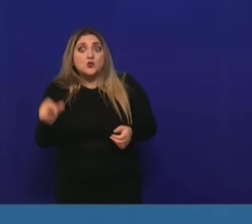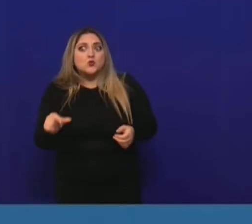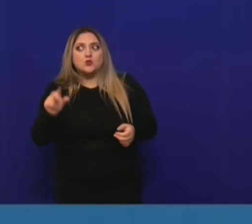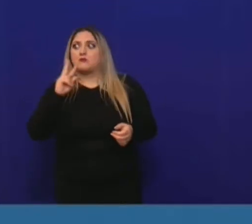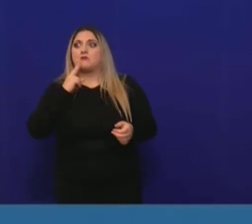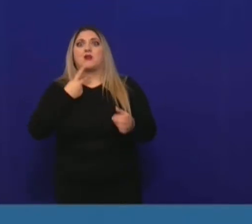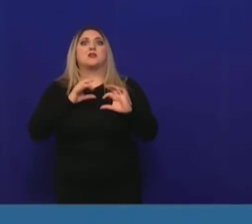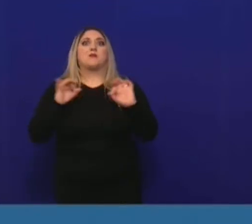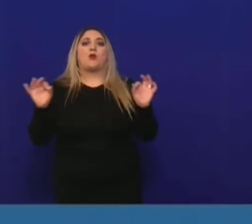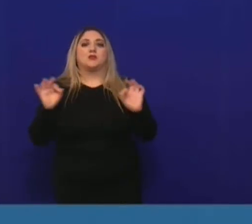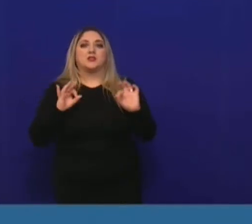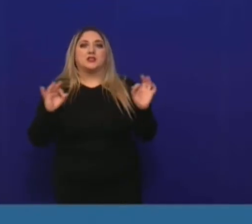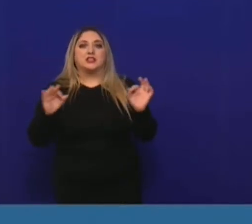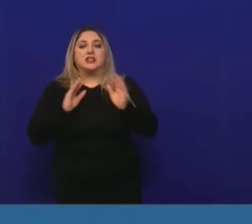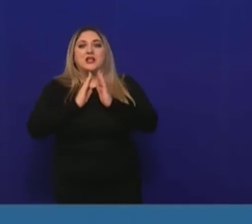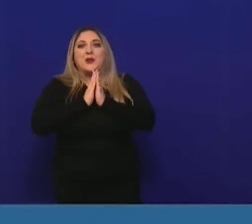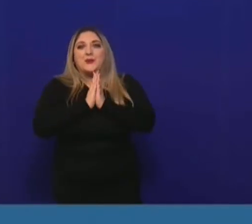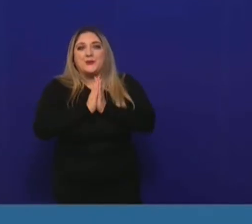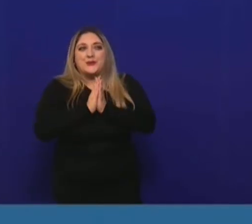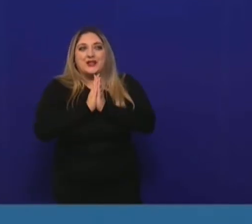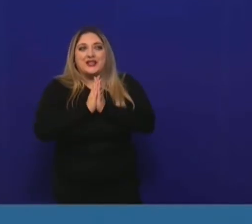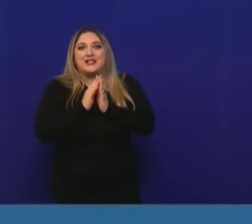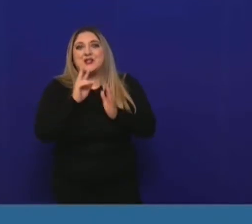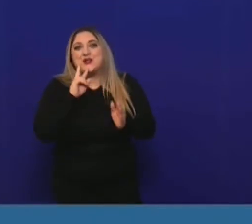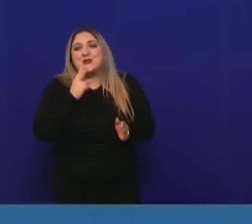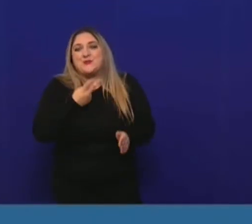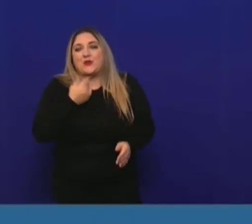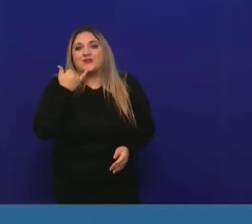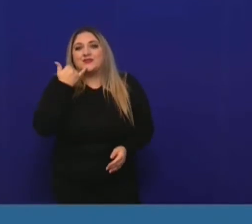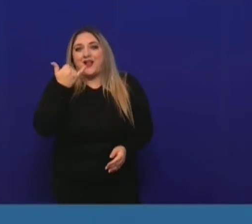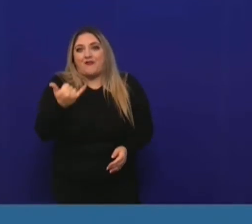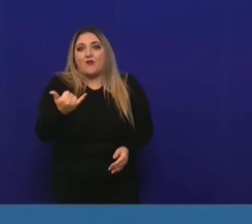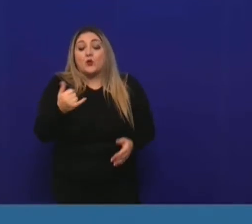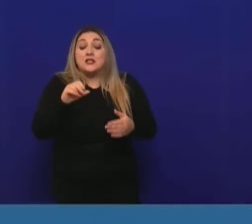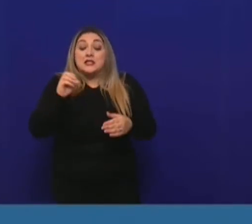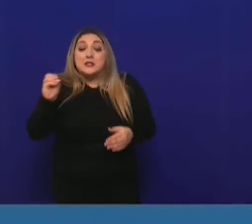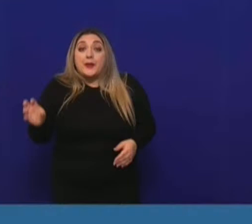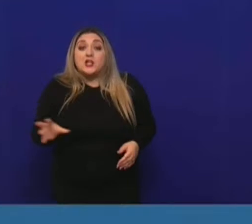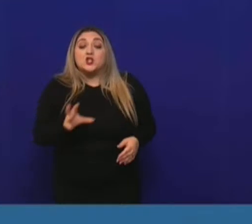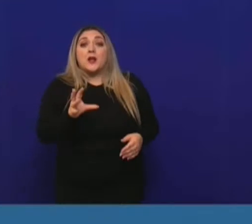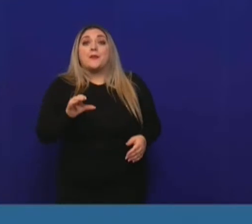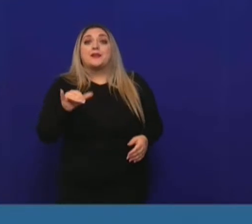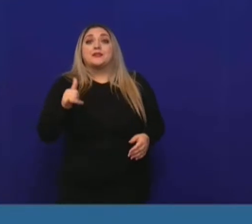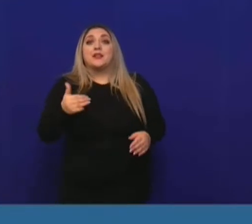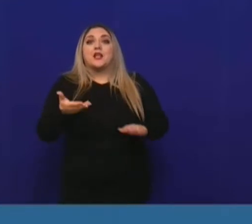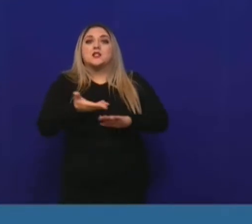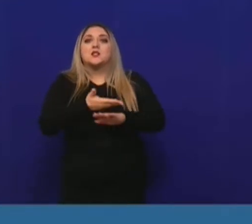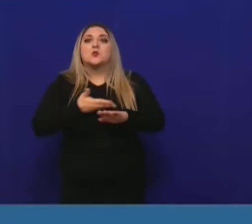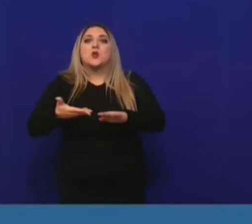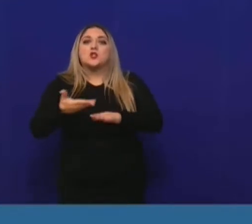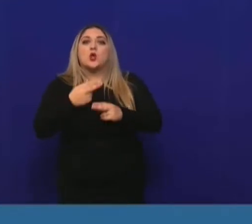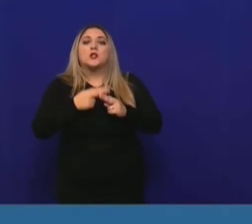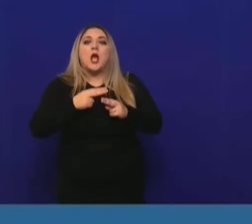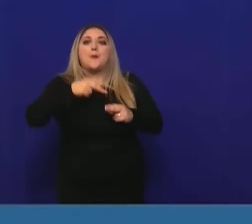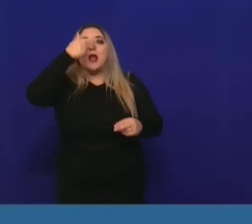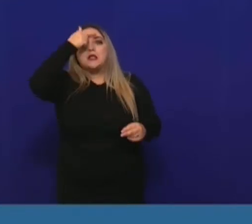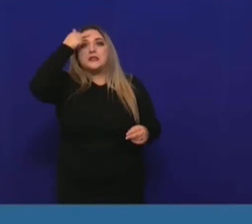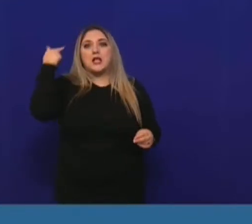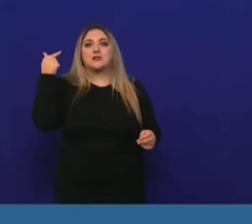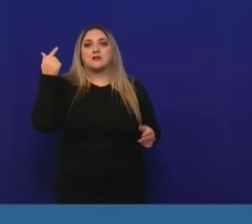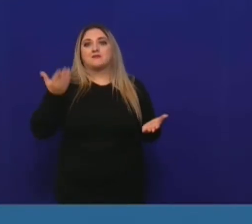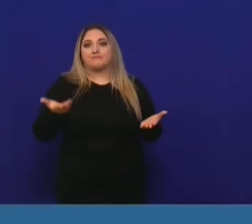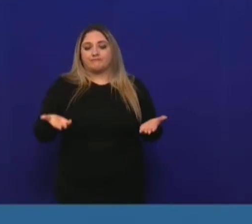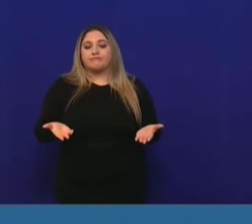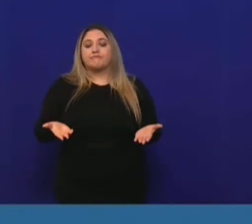jwiġbunix. Allura nappellalkom li twiġbu telefon, speċjalment jekk intom qegħdin f'sitwazzjoni li għamiltu t-test u anka jekk